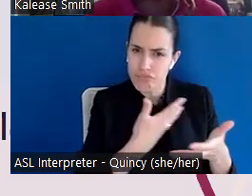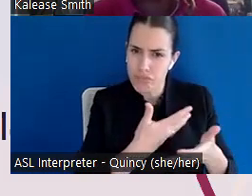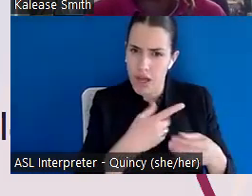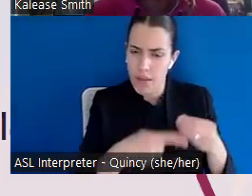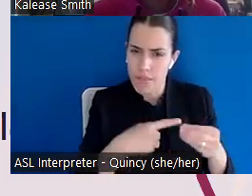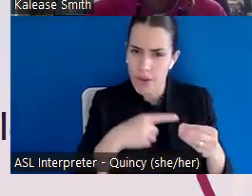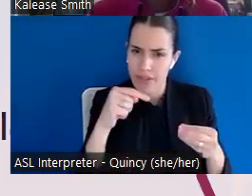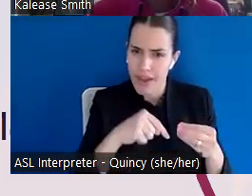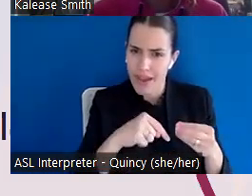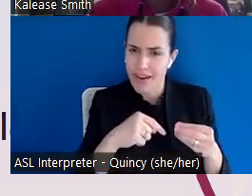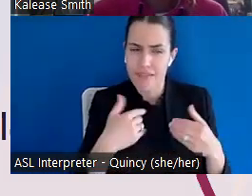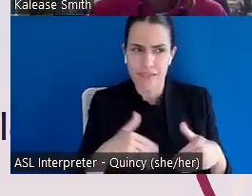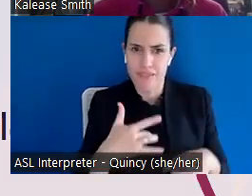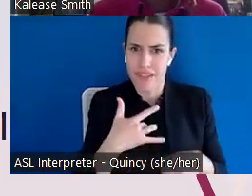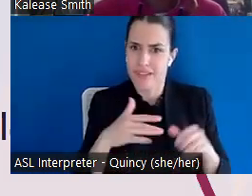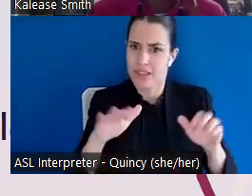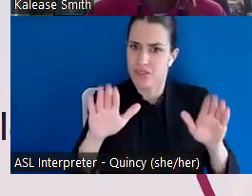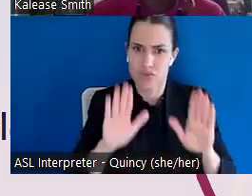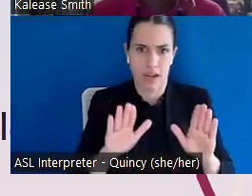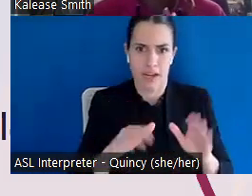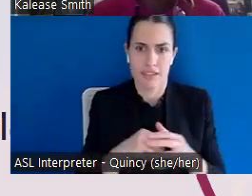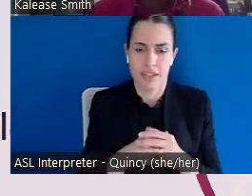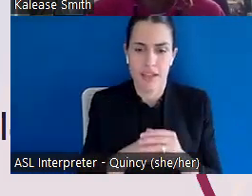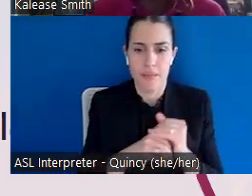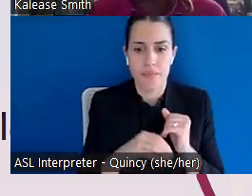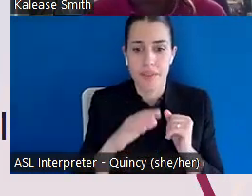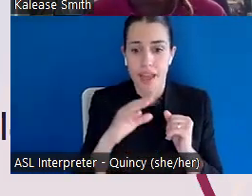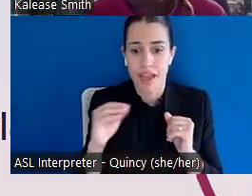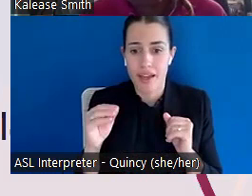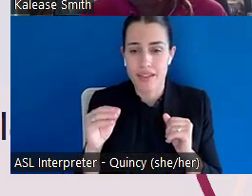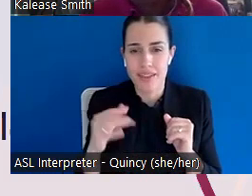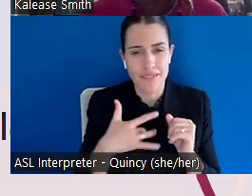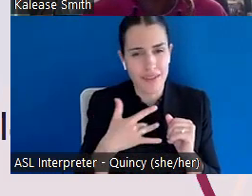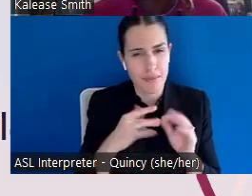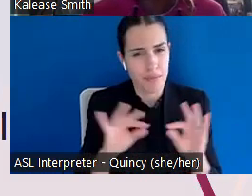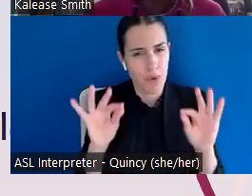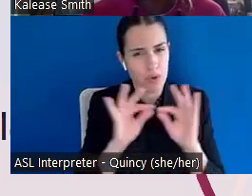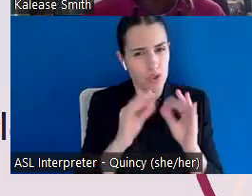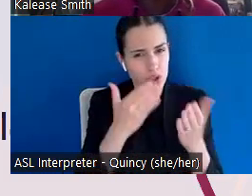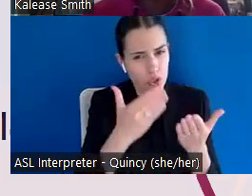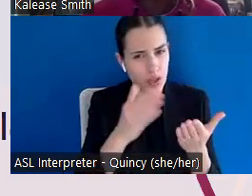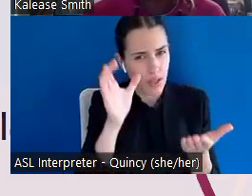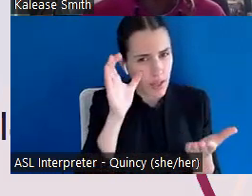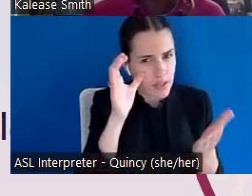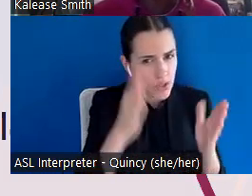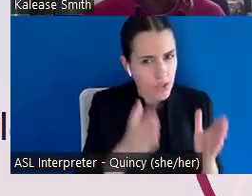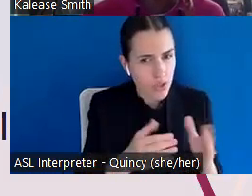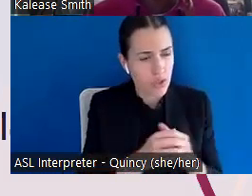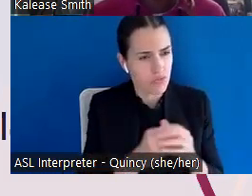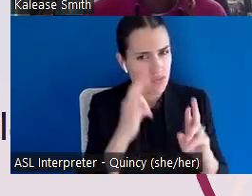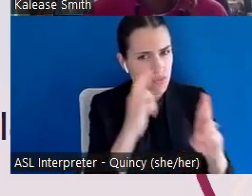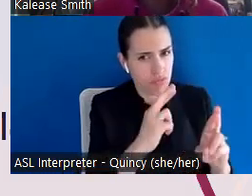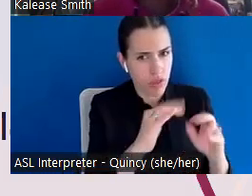think that's great. So to me, it's about being a good listener. respecting somebody's